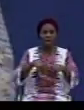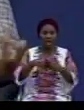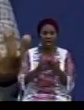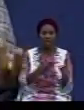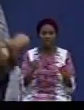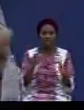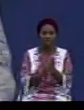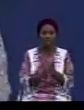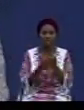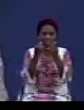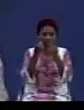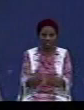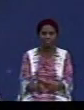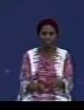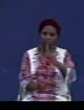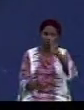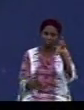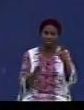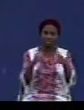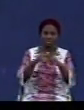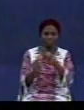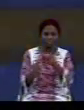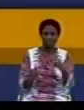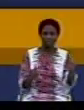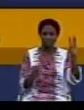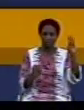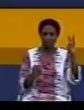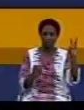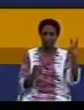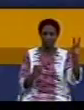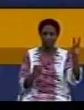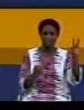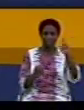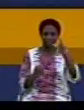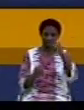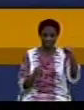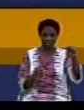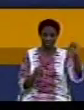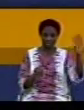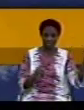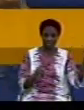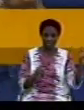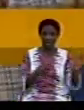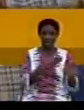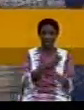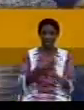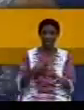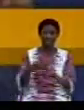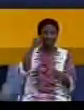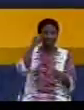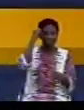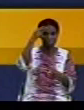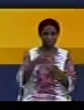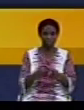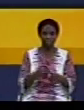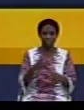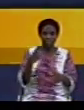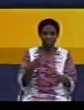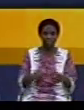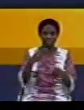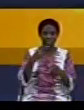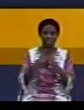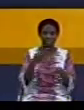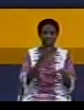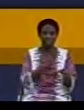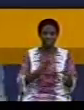16. It says in verse 16, and his name, the name of Christ the